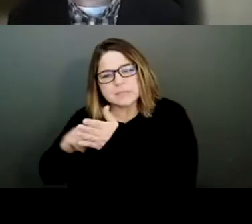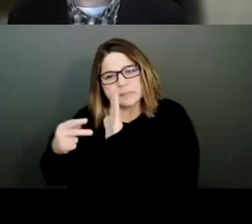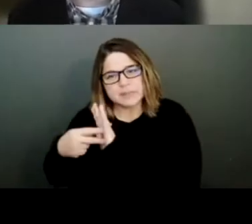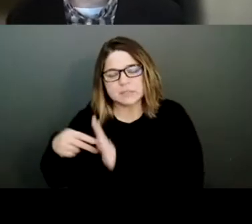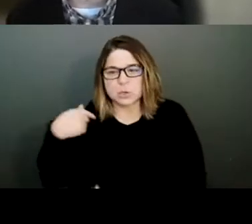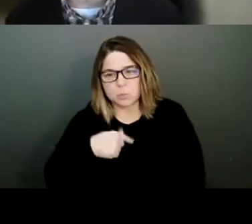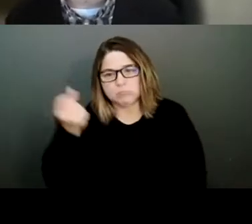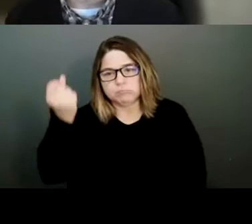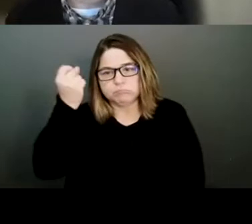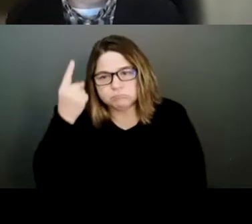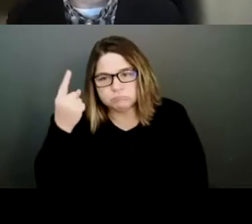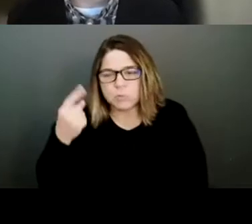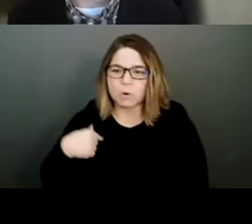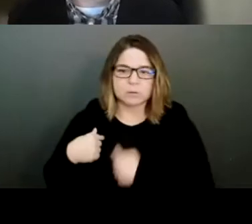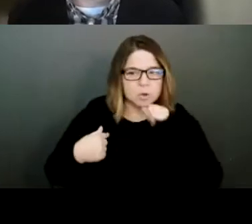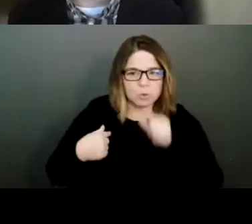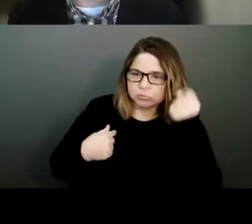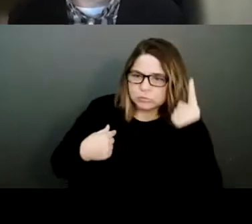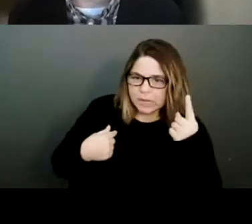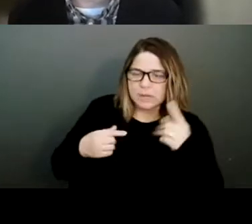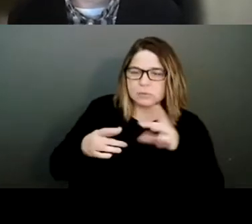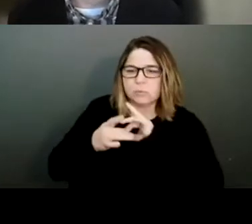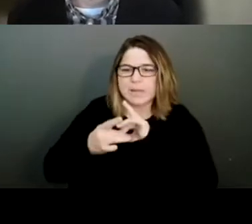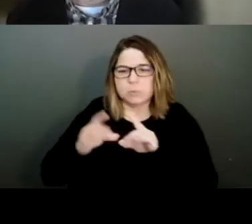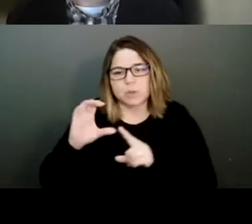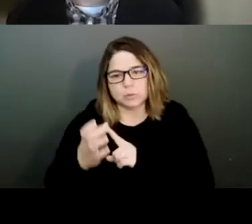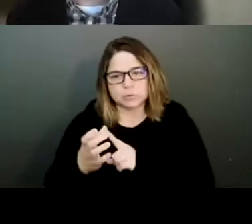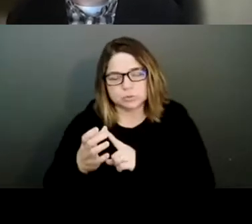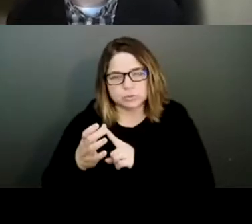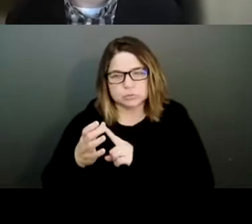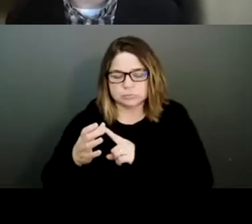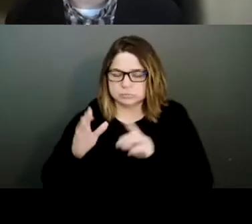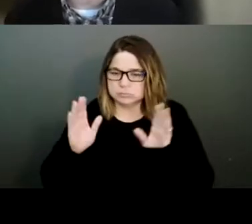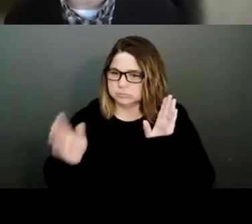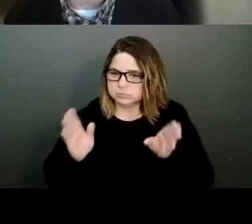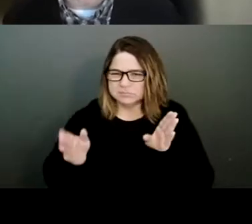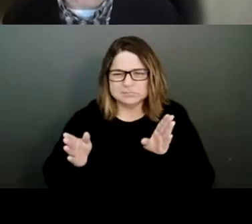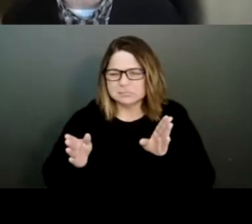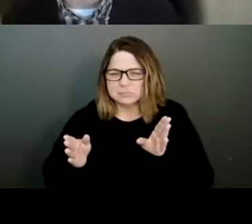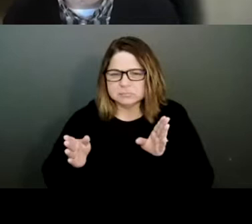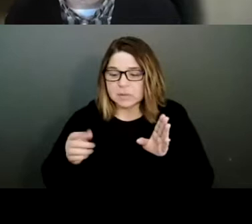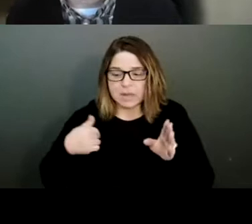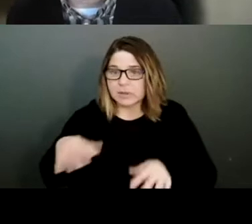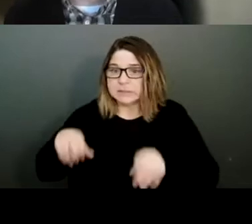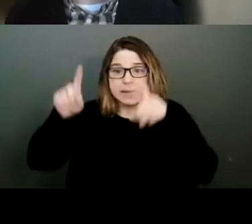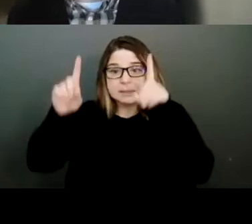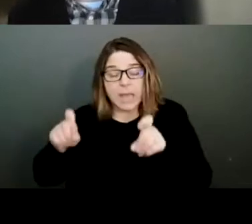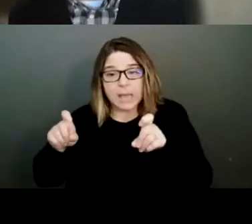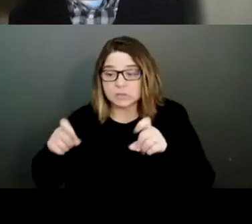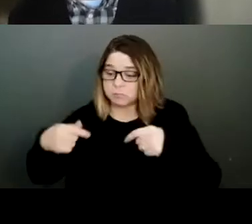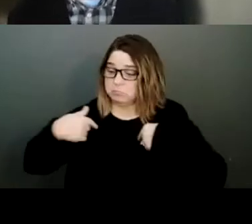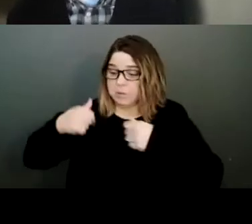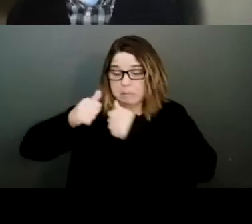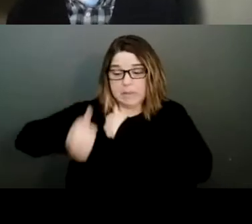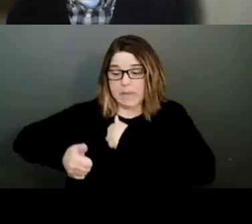competent or incompetent as it relates to culture, as though we could take some sort of test to see if we can